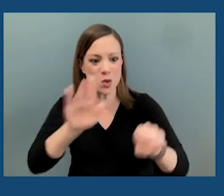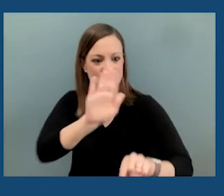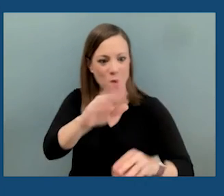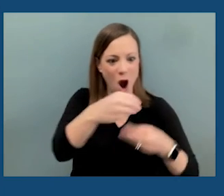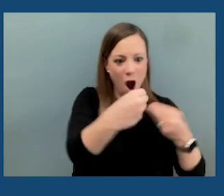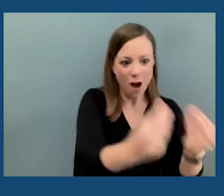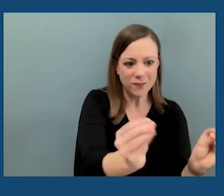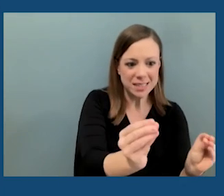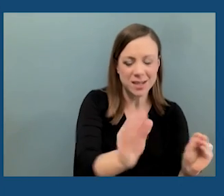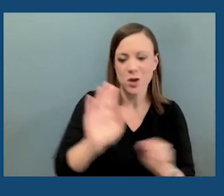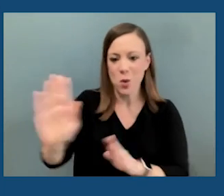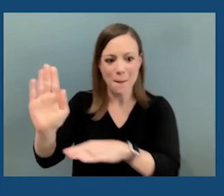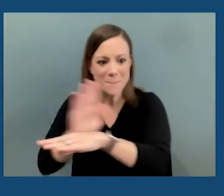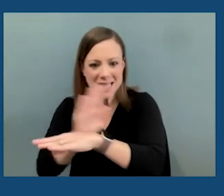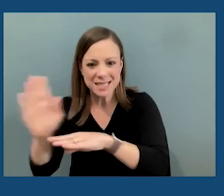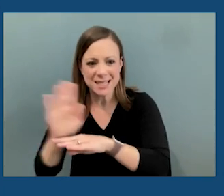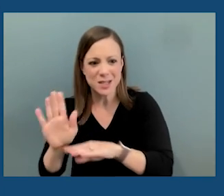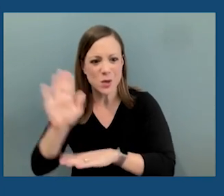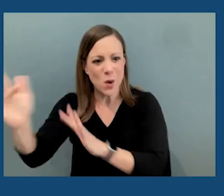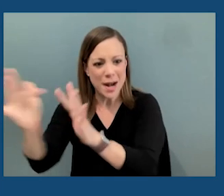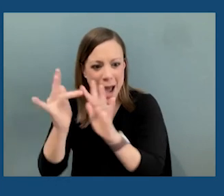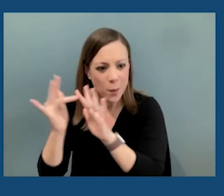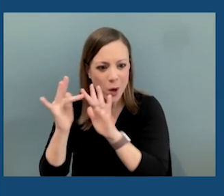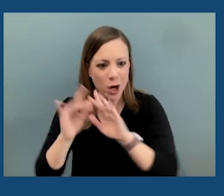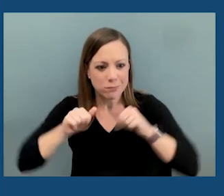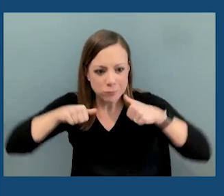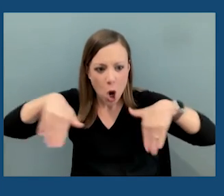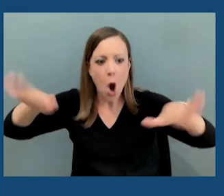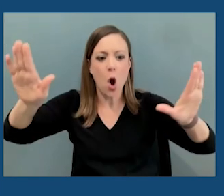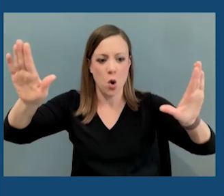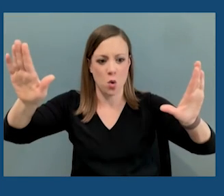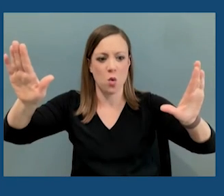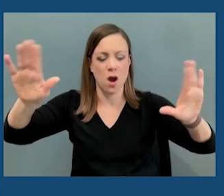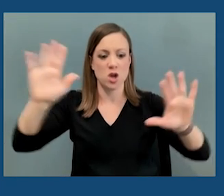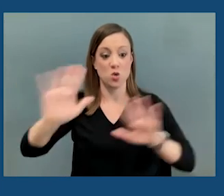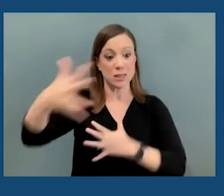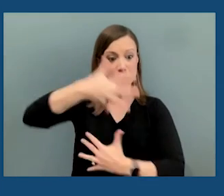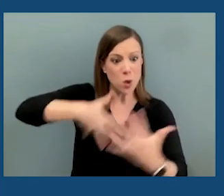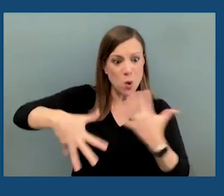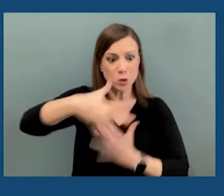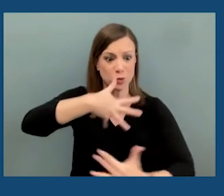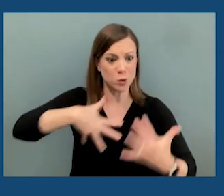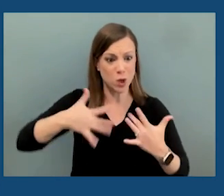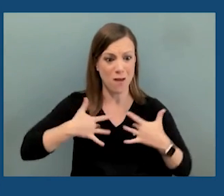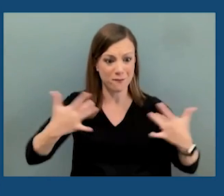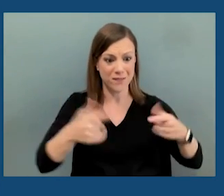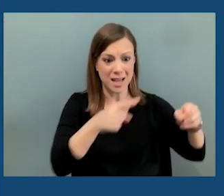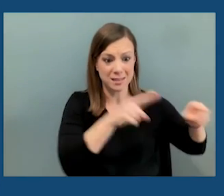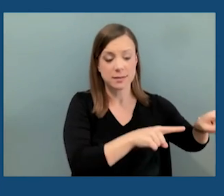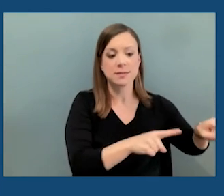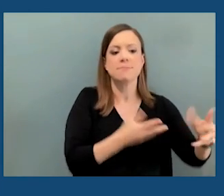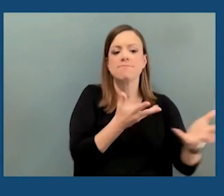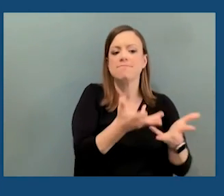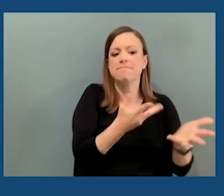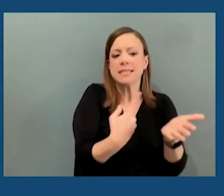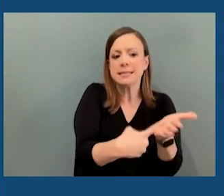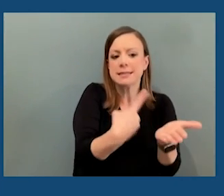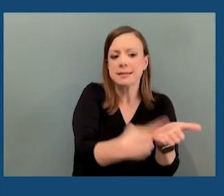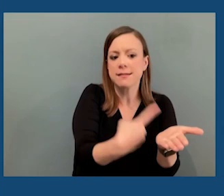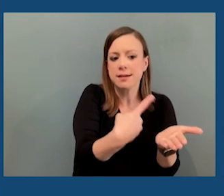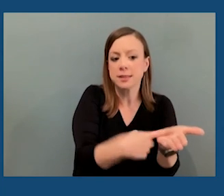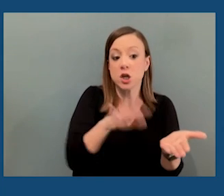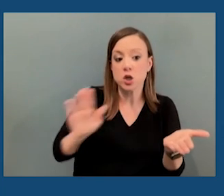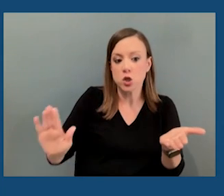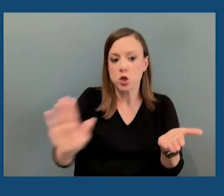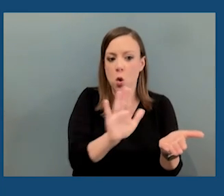work, in your networks, your social gatherings. Talk about your confidence